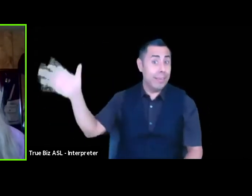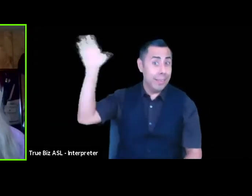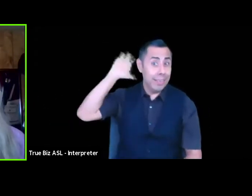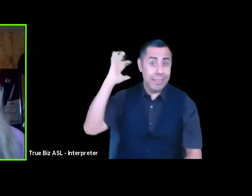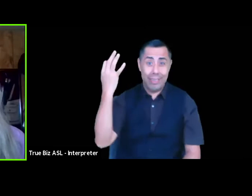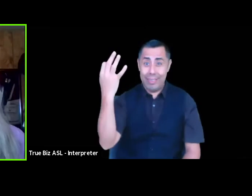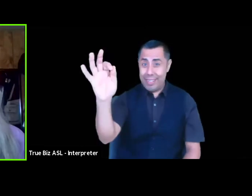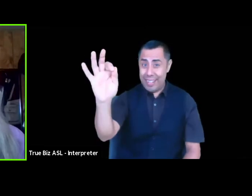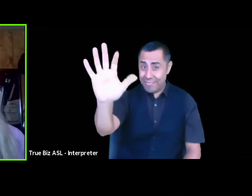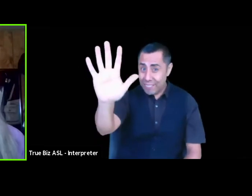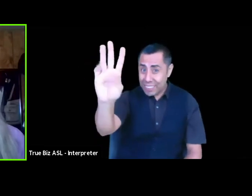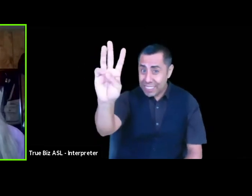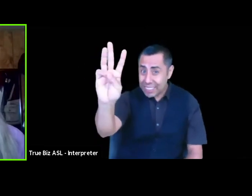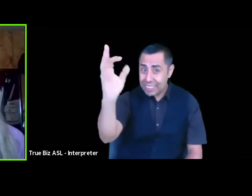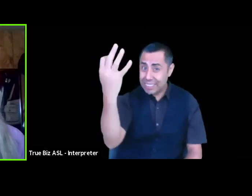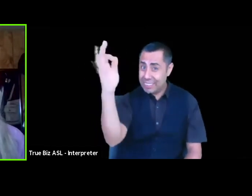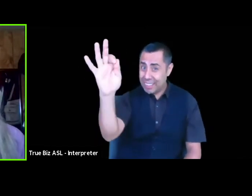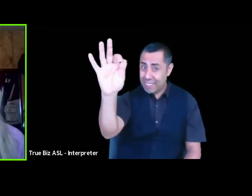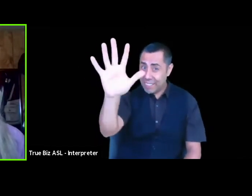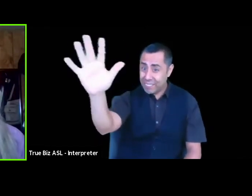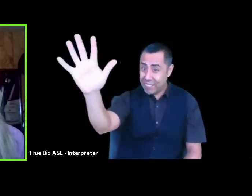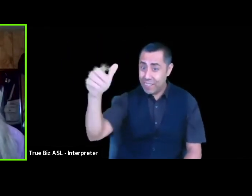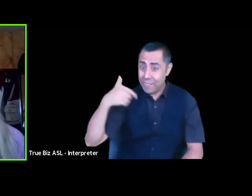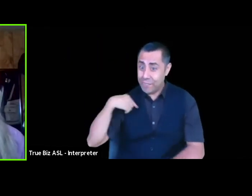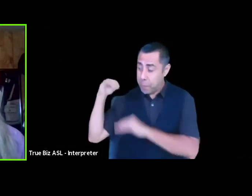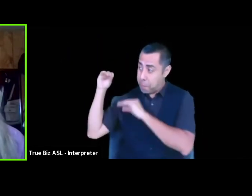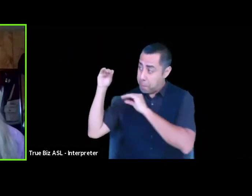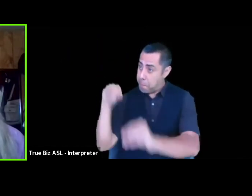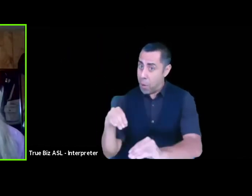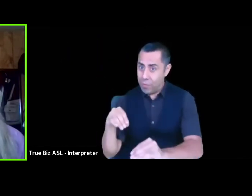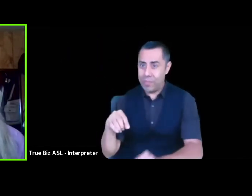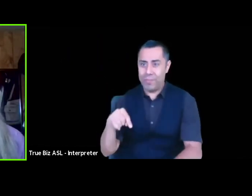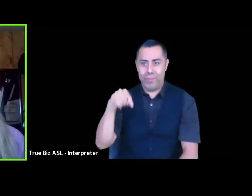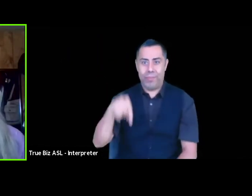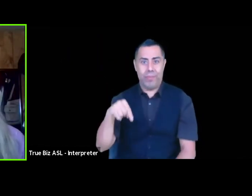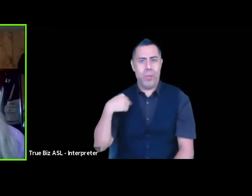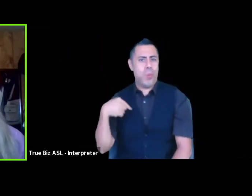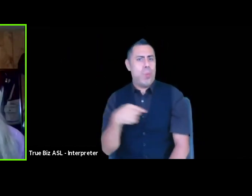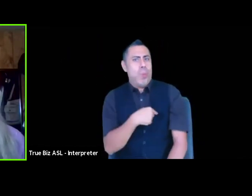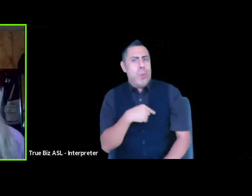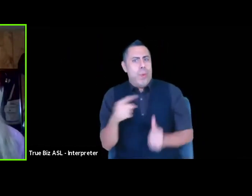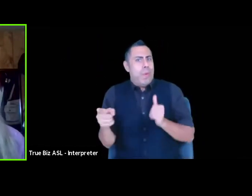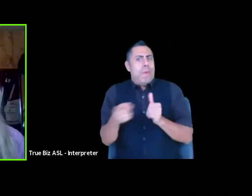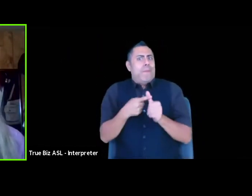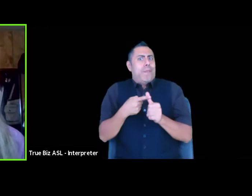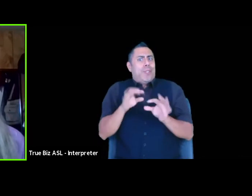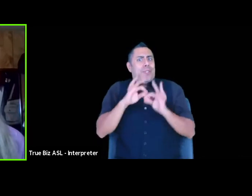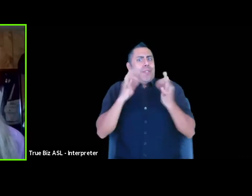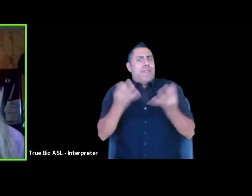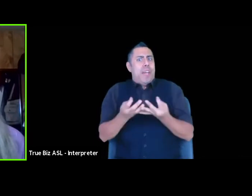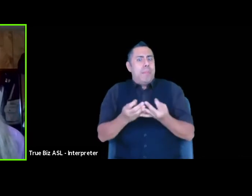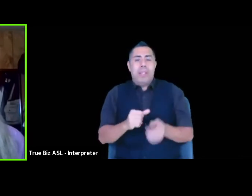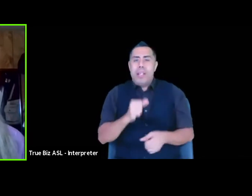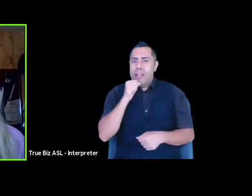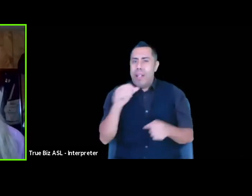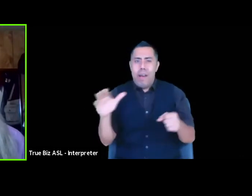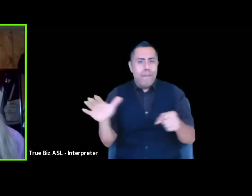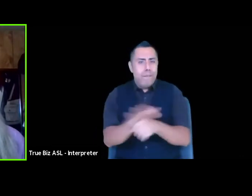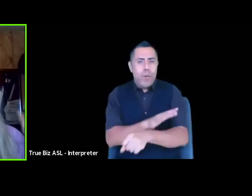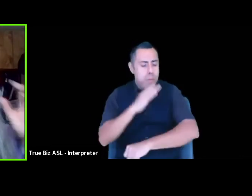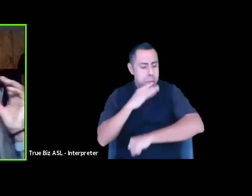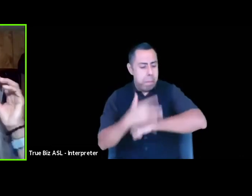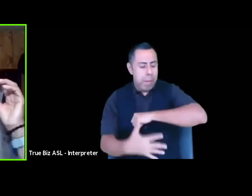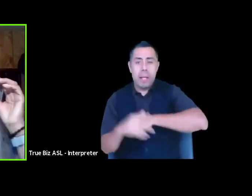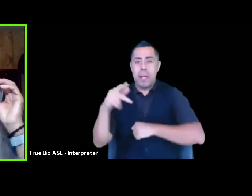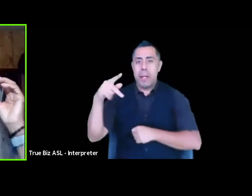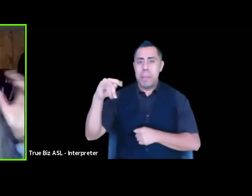out here, we were like one of the very first families that moved here that were not full-blooded Pimas. And so,